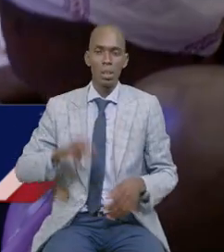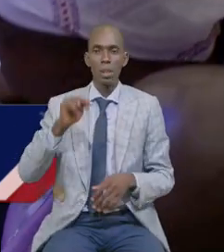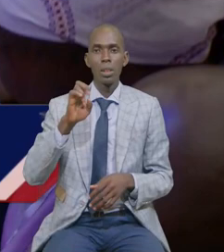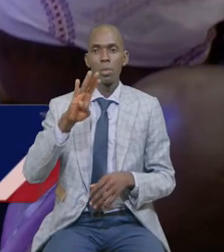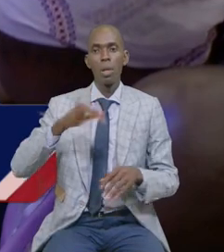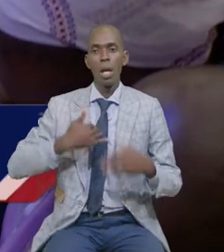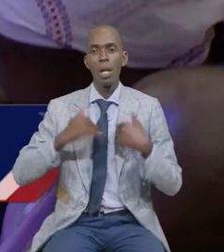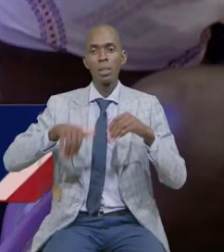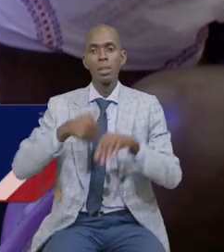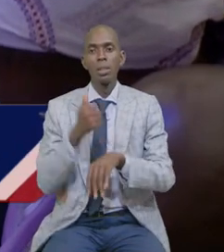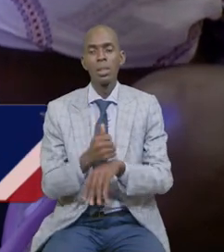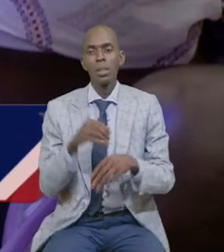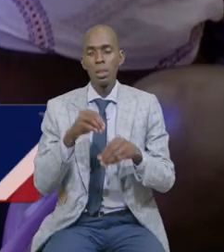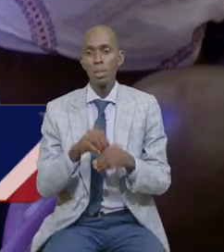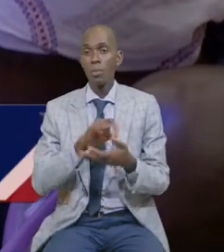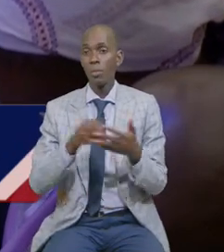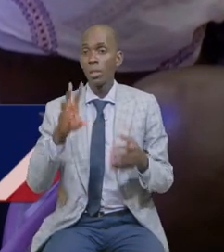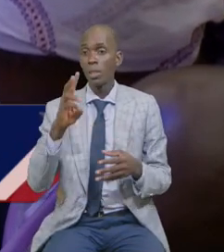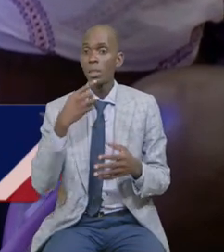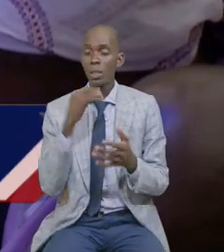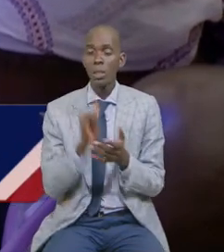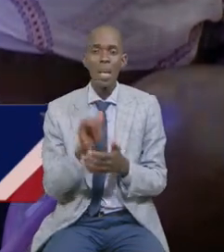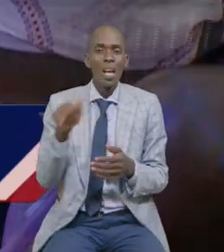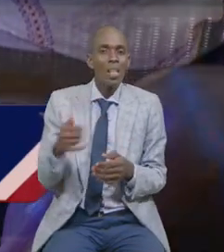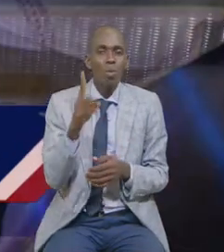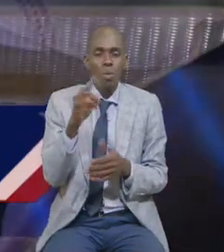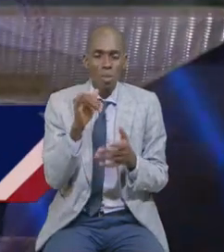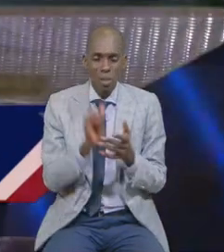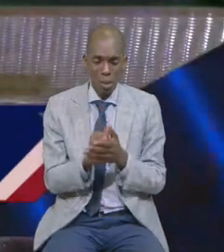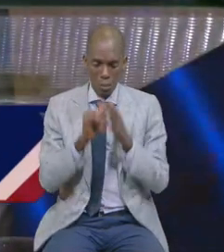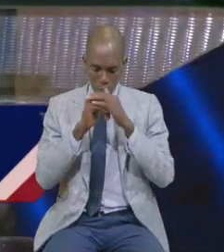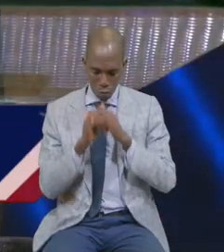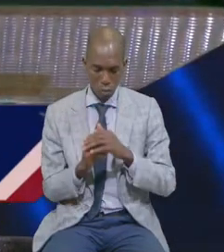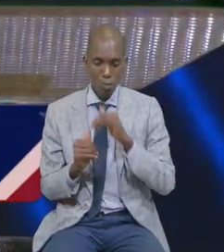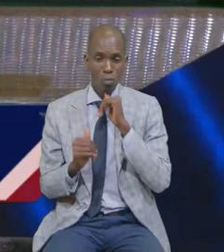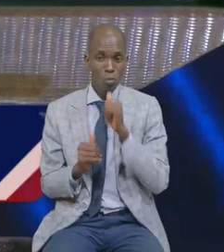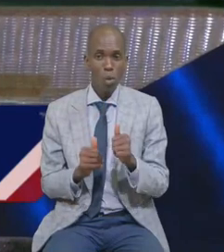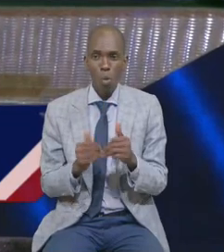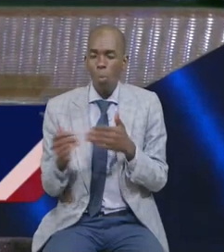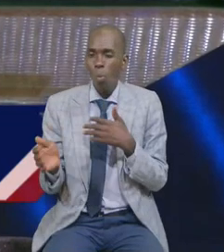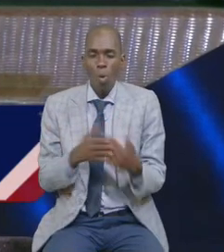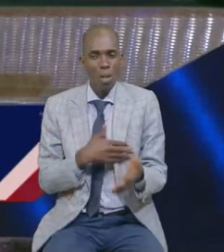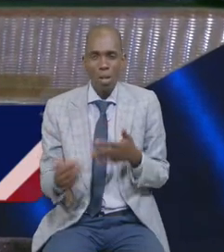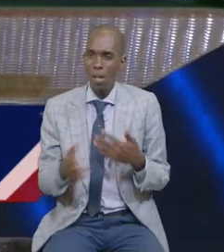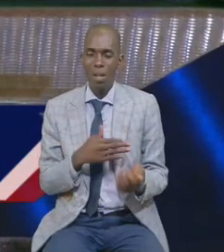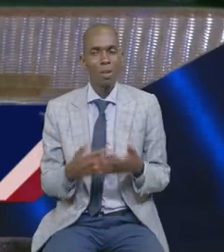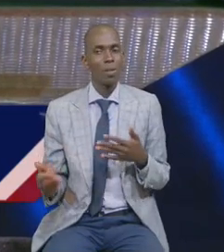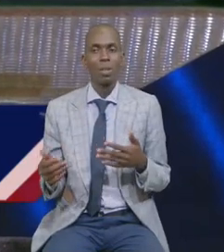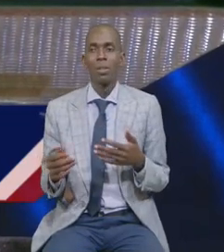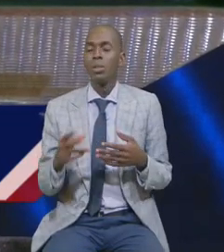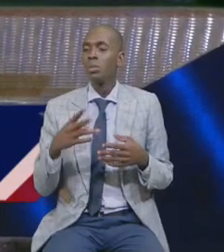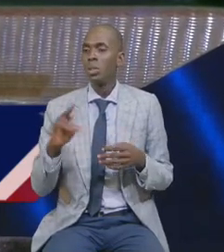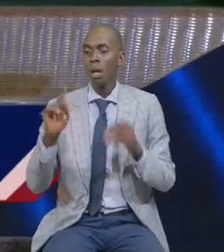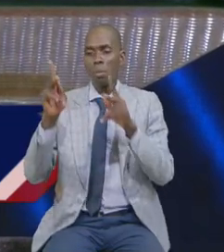6, and whoso falleth not down, whatever his status,